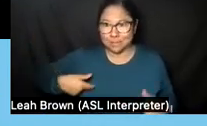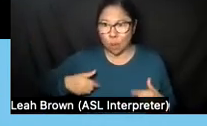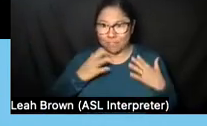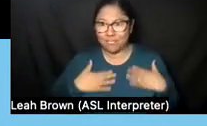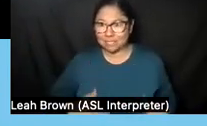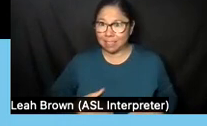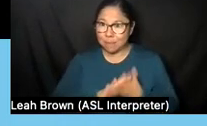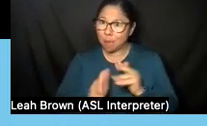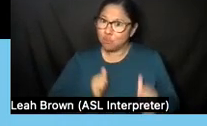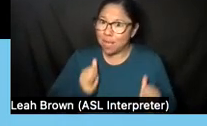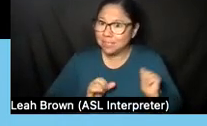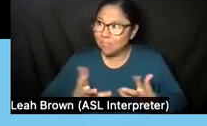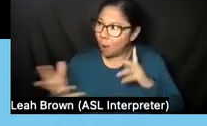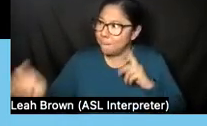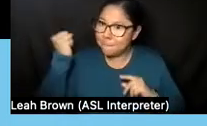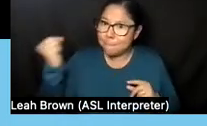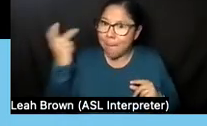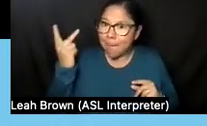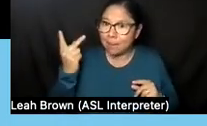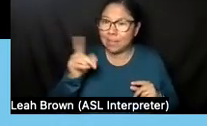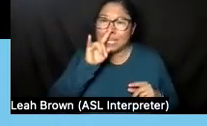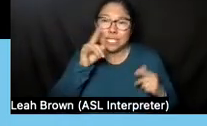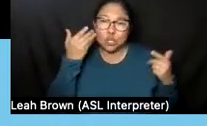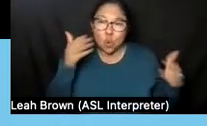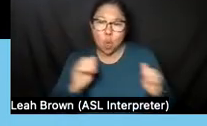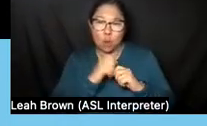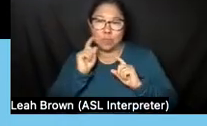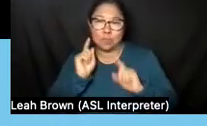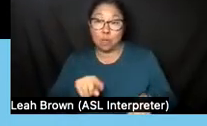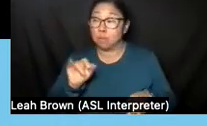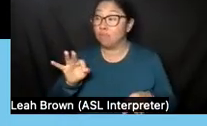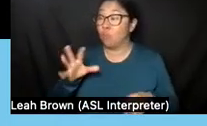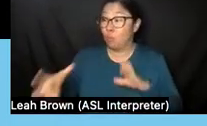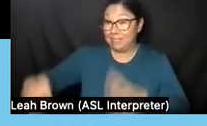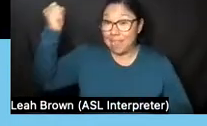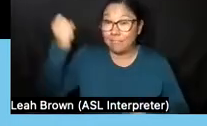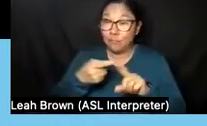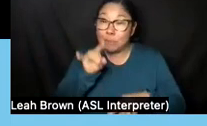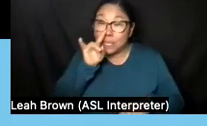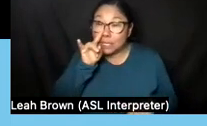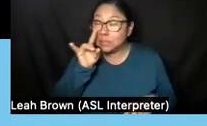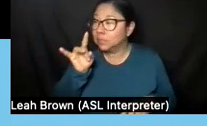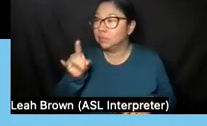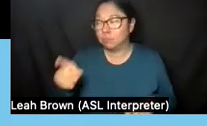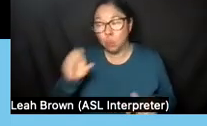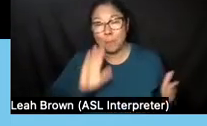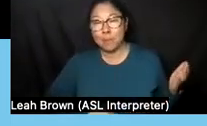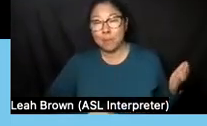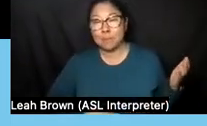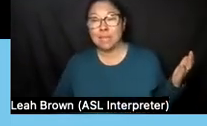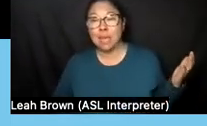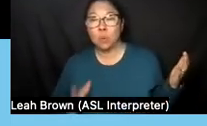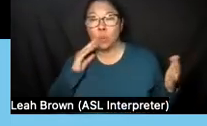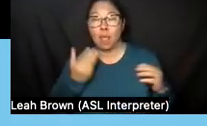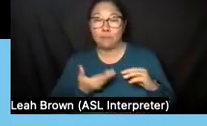to get it back. And our kiddos don't know how to respond either. So if we remove something from their hands, they're most likely are going to get upset and we're going to have an